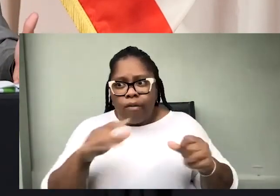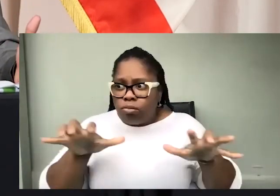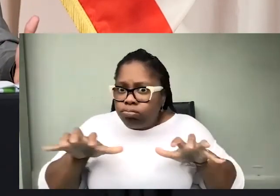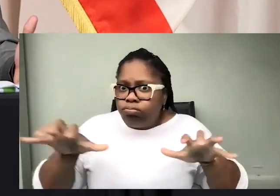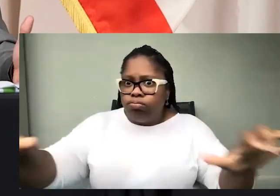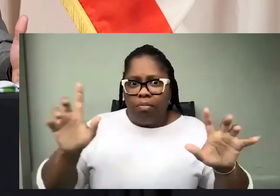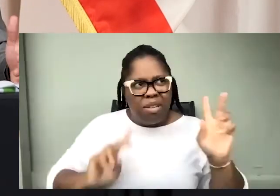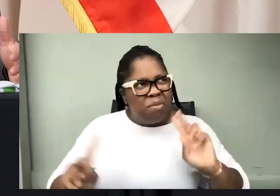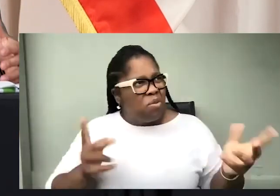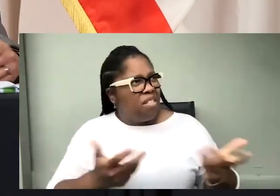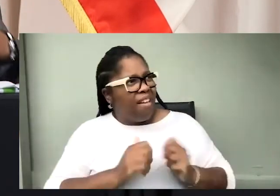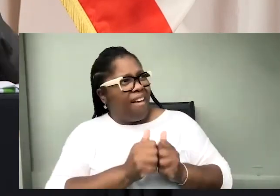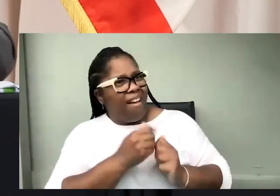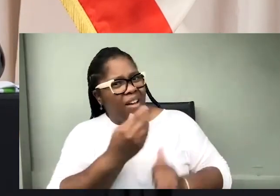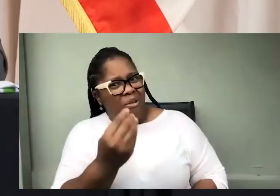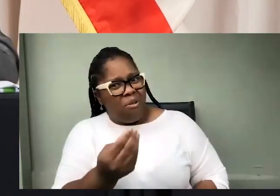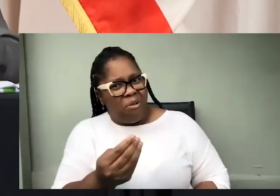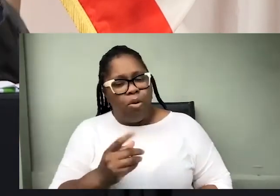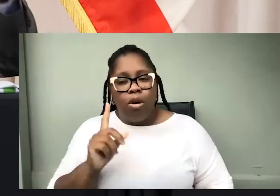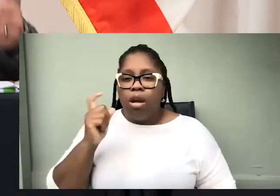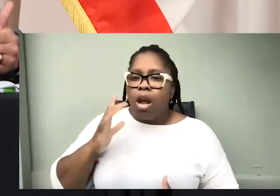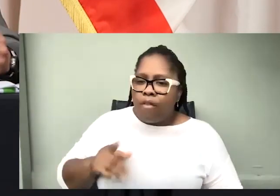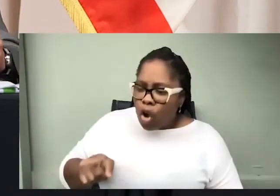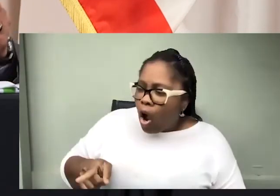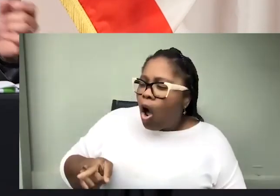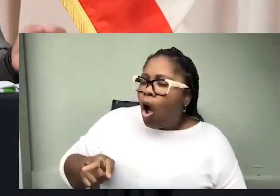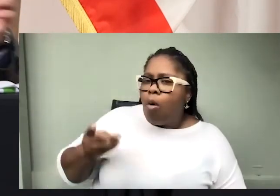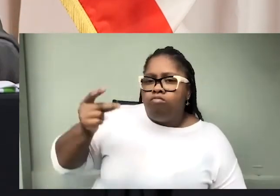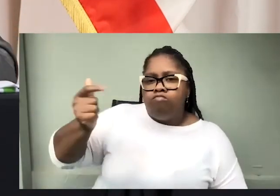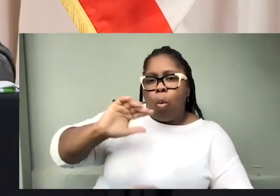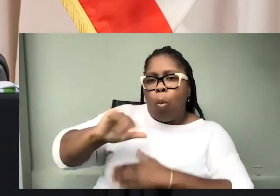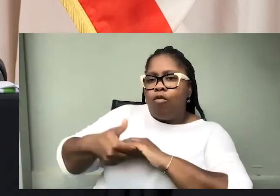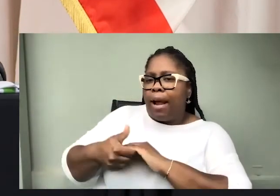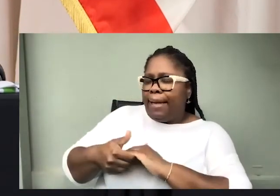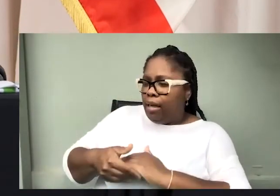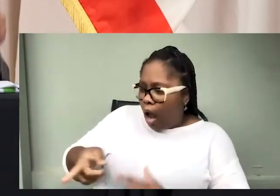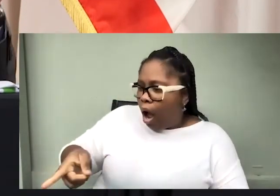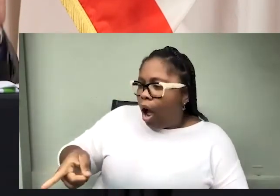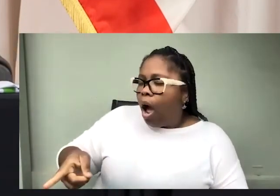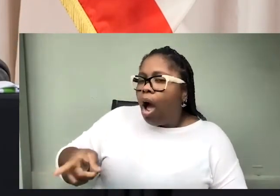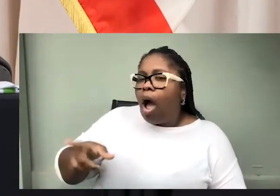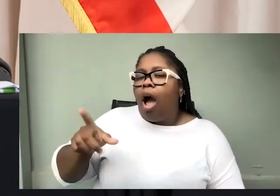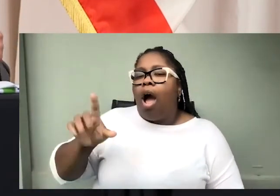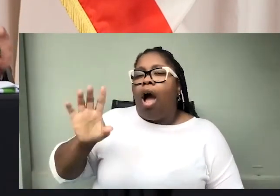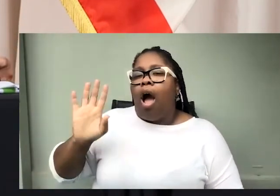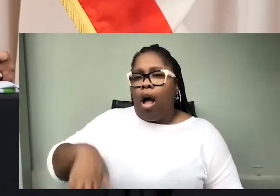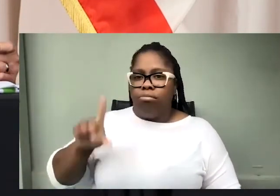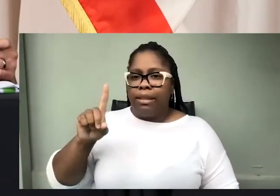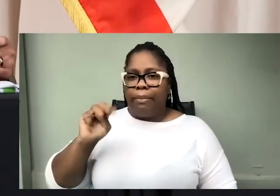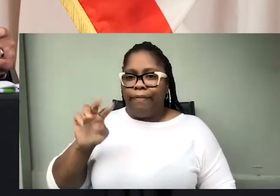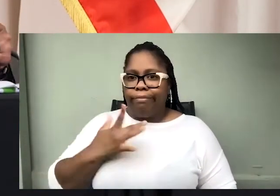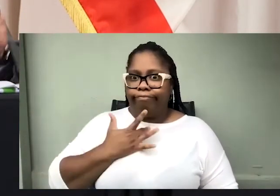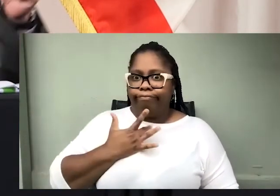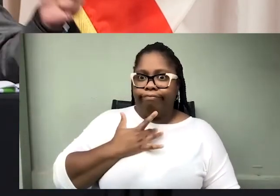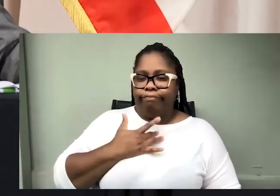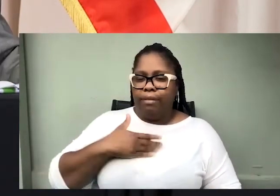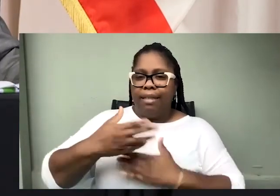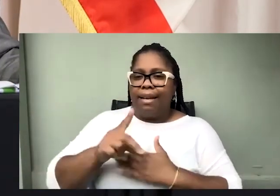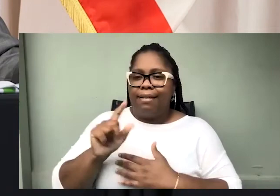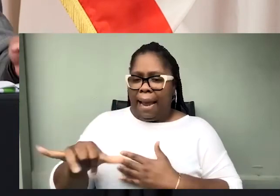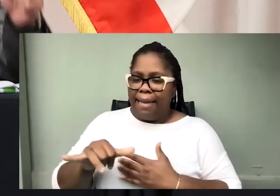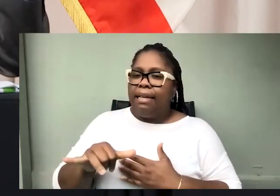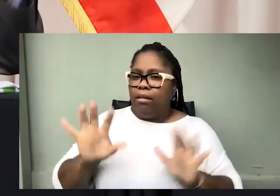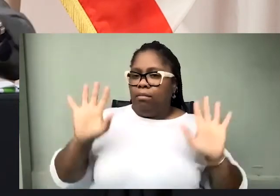of our population. And the governor responded overnight, and the DMV reversed that the next day. But again, this is the type of incident that too